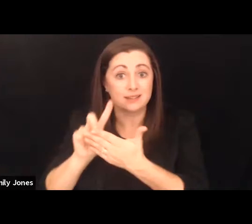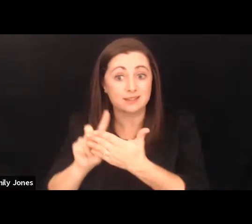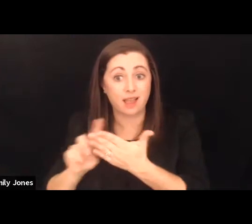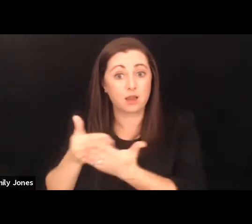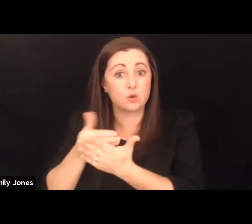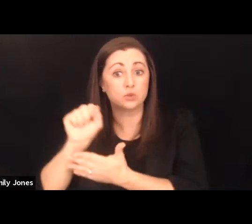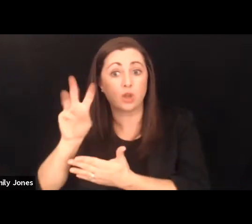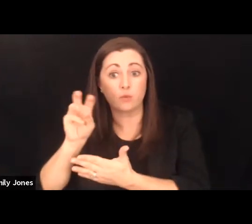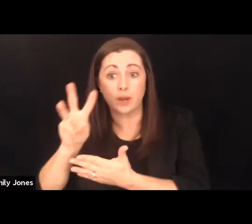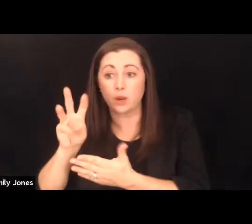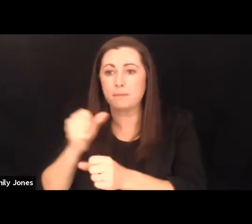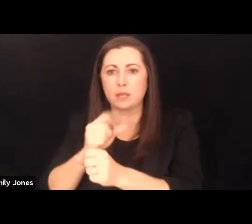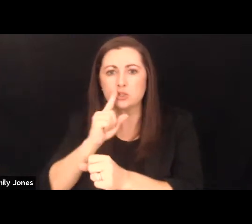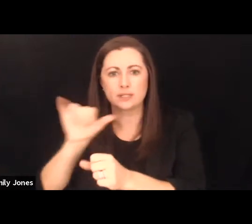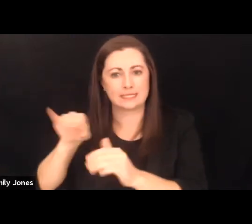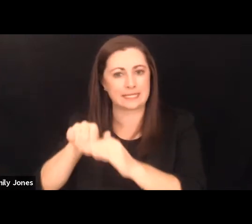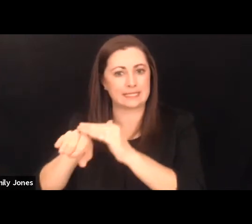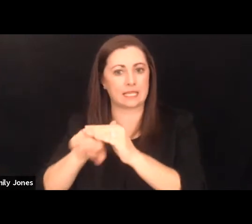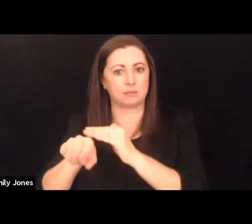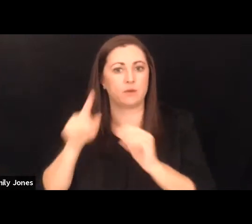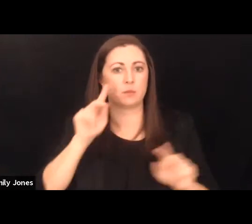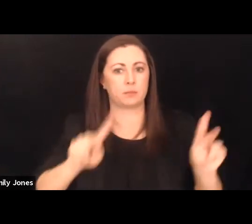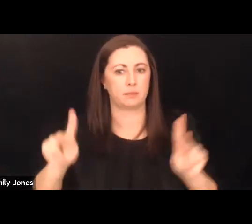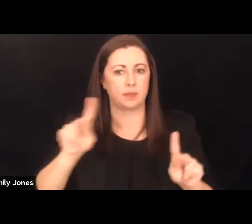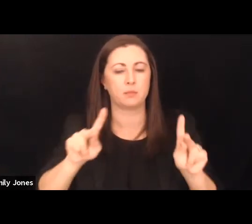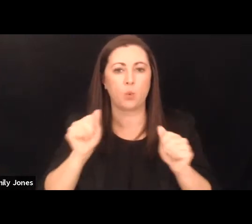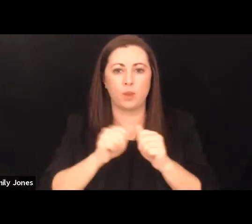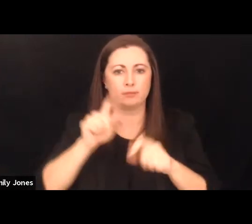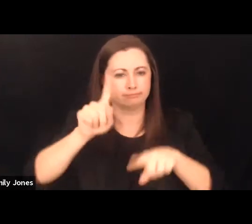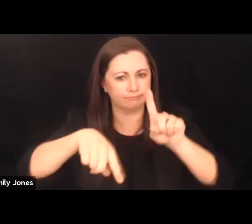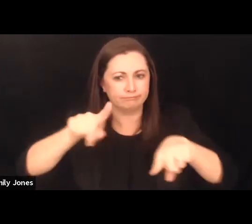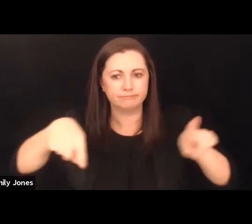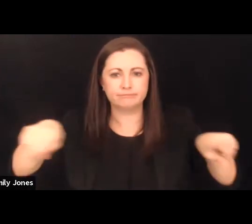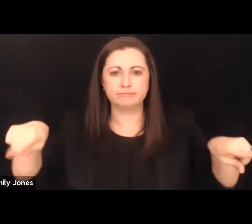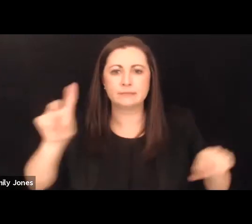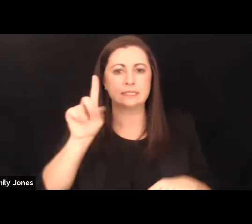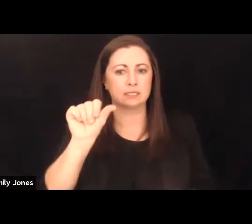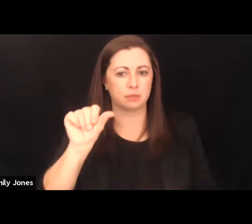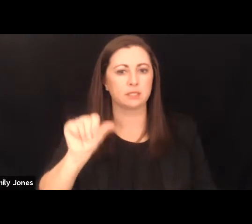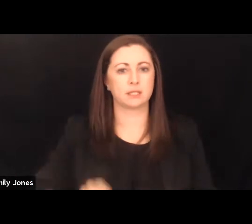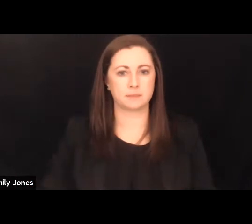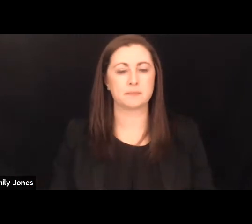accessible to persons with varying kinds of disabilities.